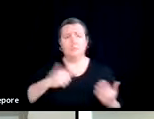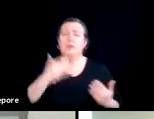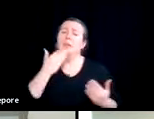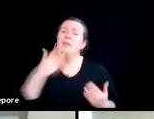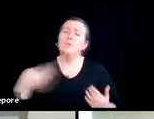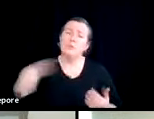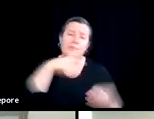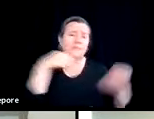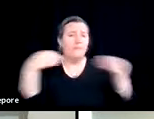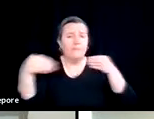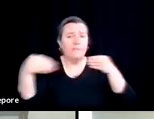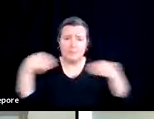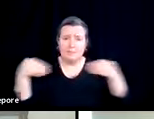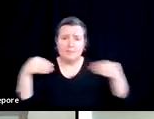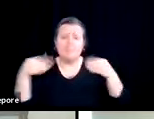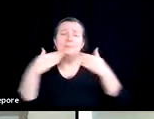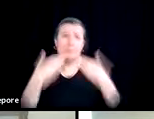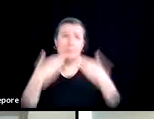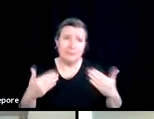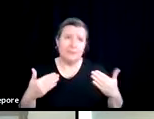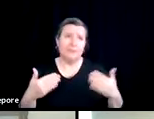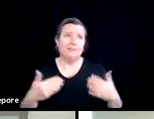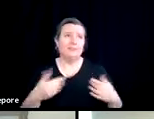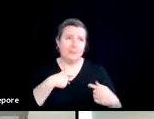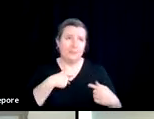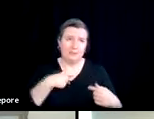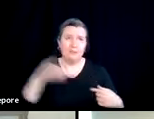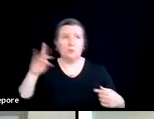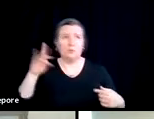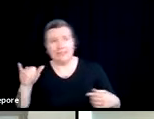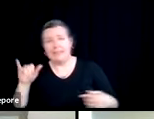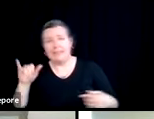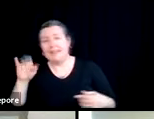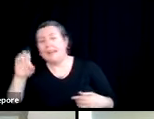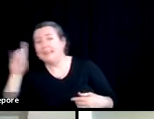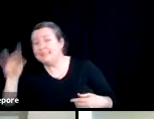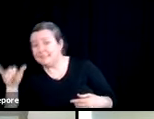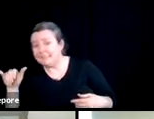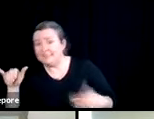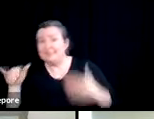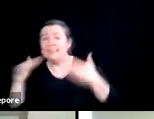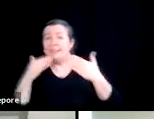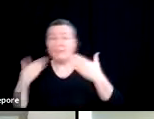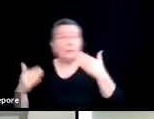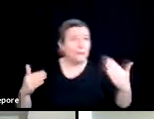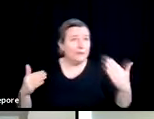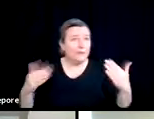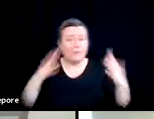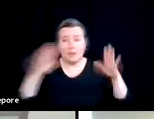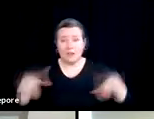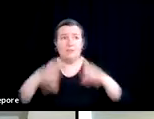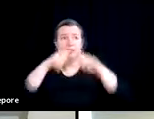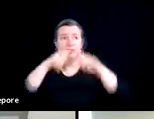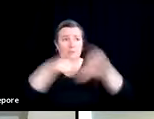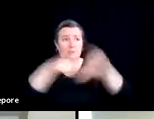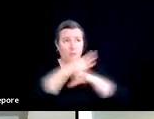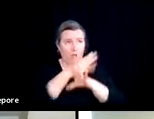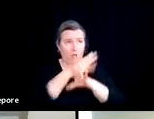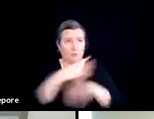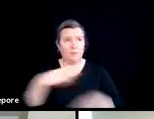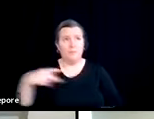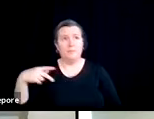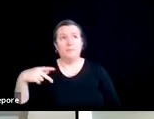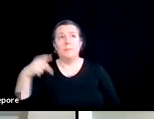On behalf of Judy and Eddie, thank you both. On the screen, we had Parimal Garg with us. Parimal, we didn't need to pull you in